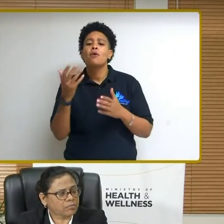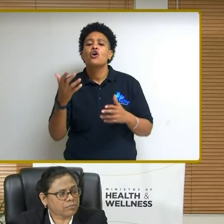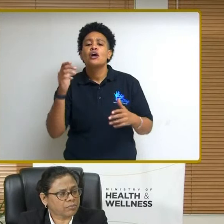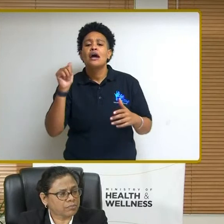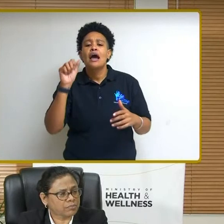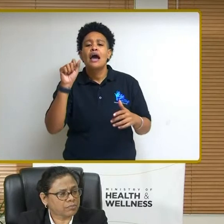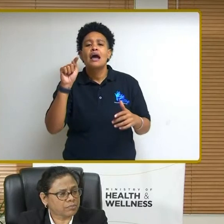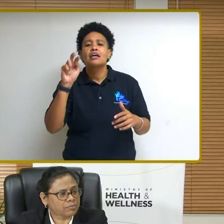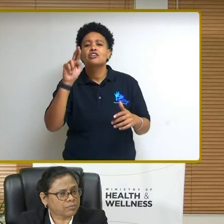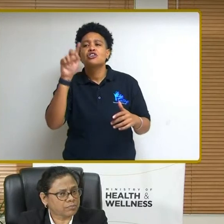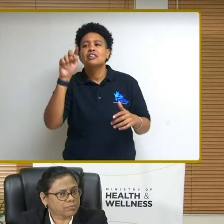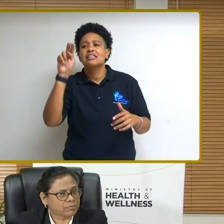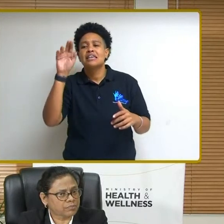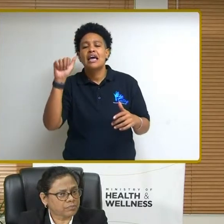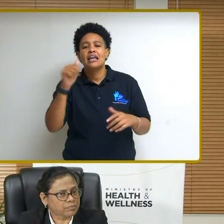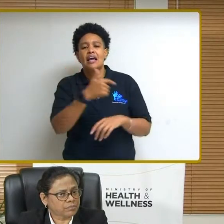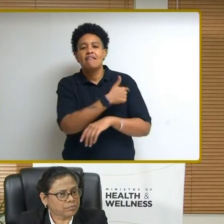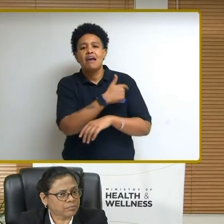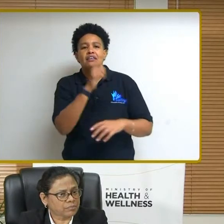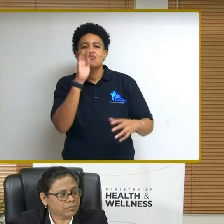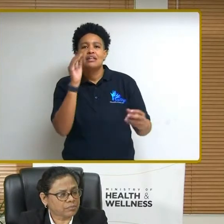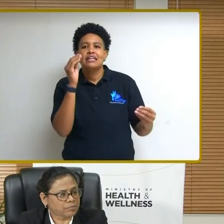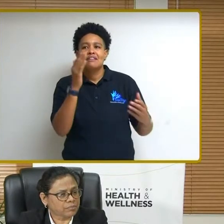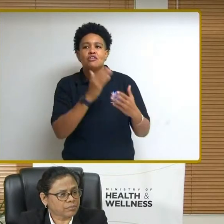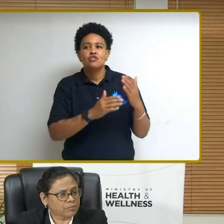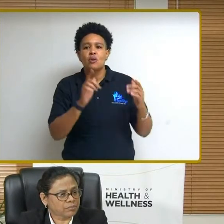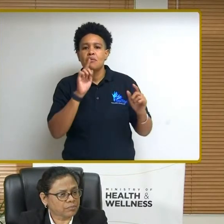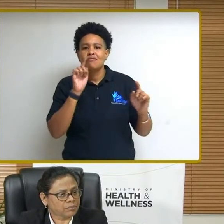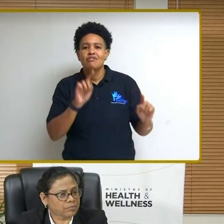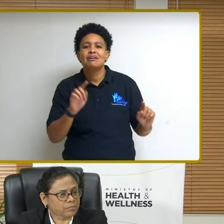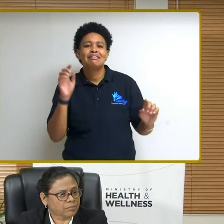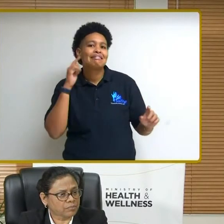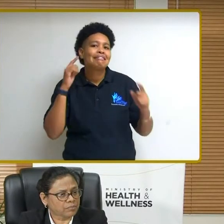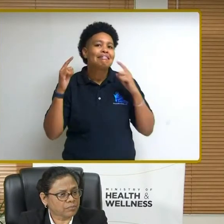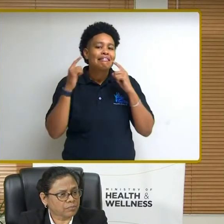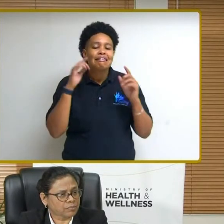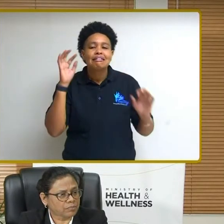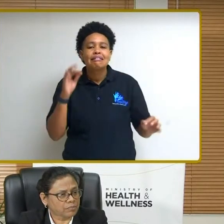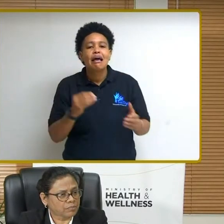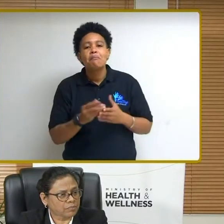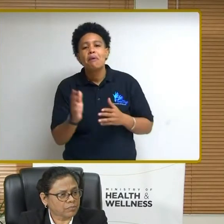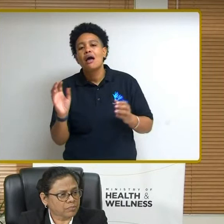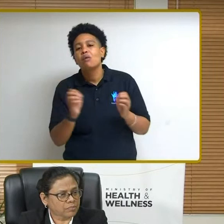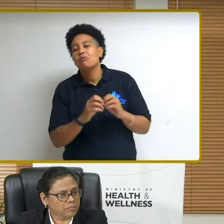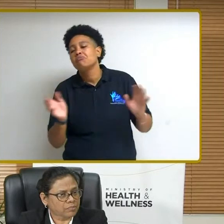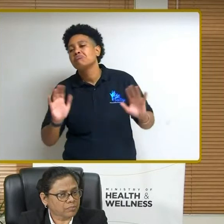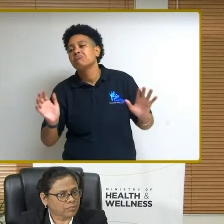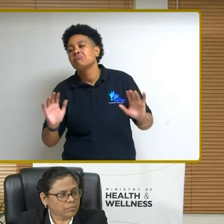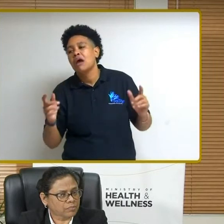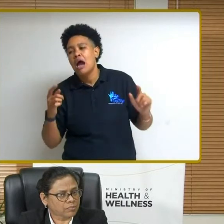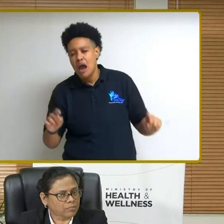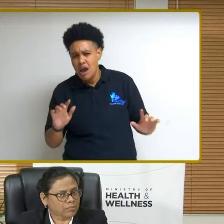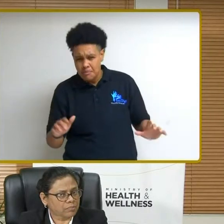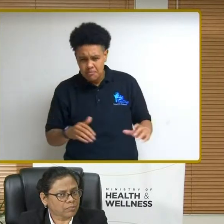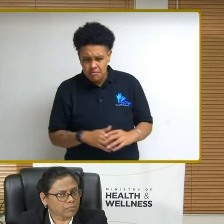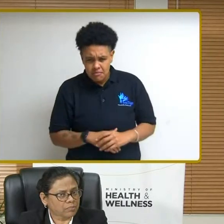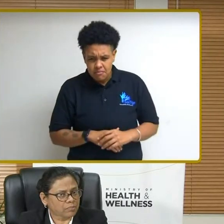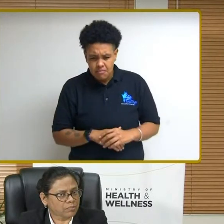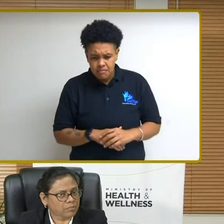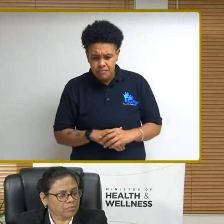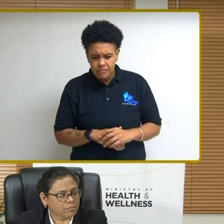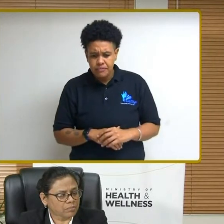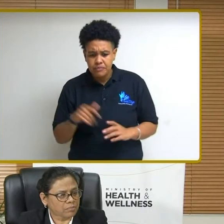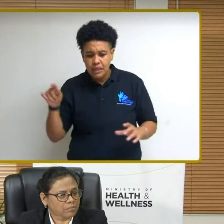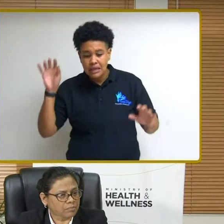the AstraZeneca vaccine, given some of the reports of adverse findings or effects. Is